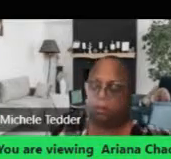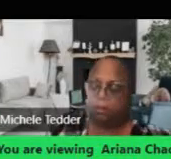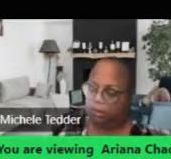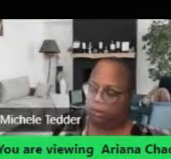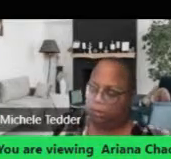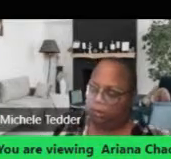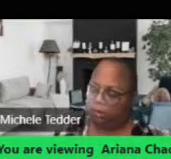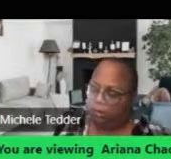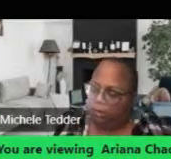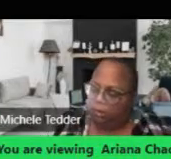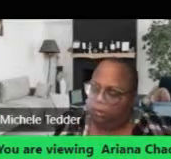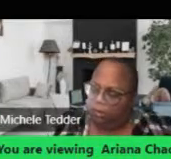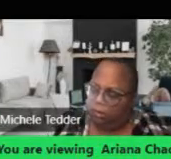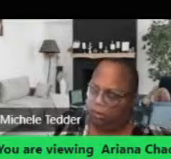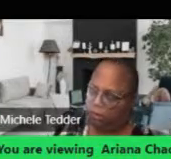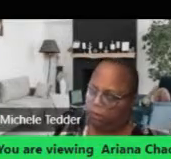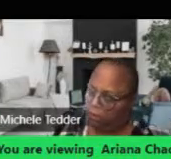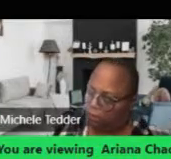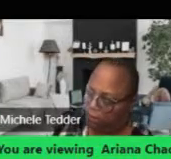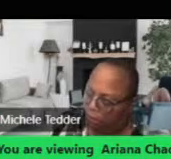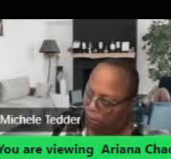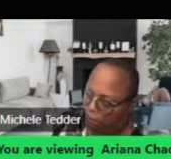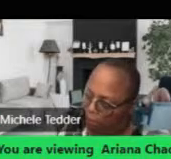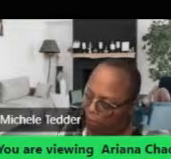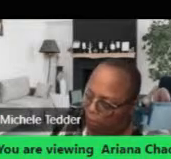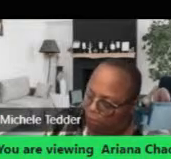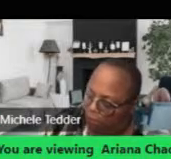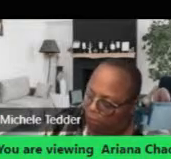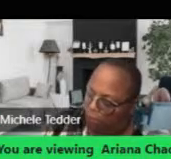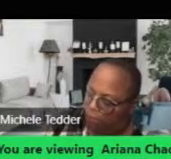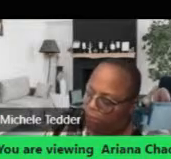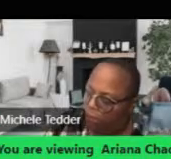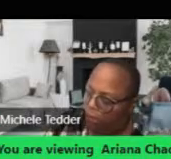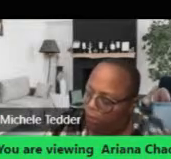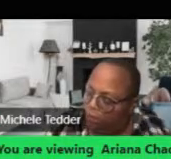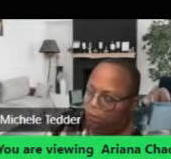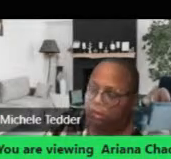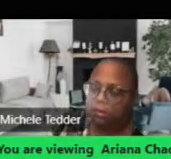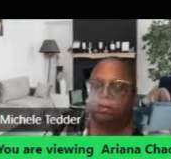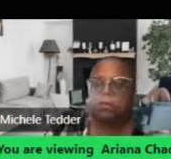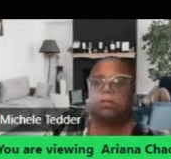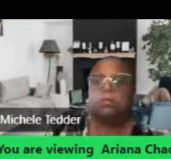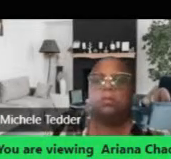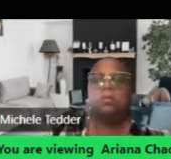cardiovascular death, as well as non-fatal heart attack and non-fatal stroke.